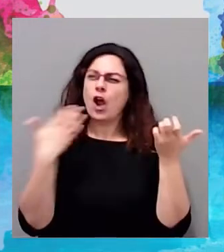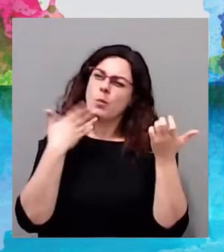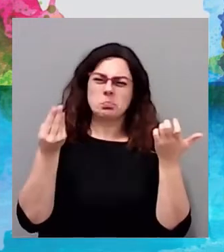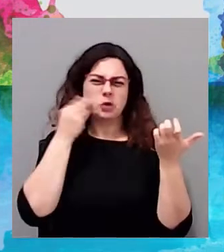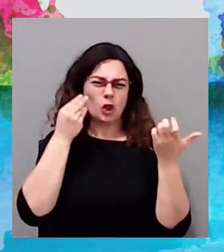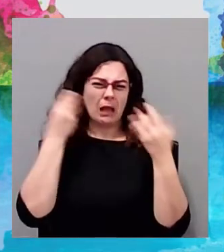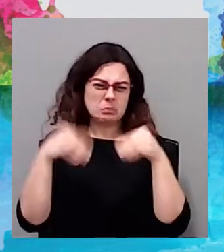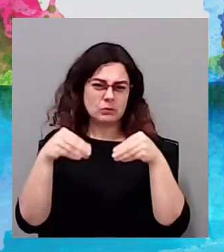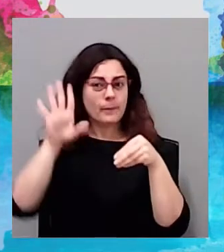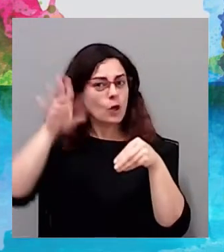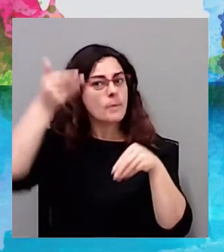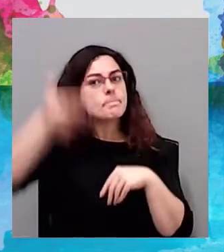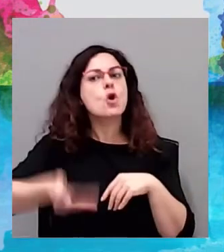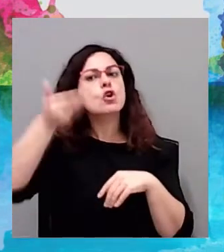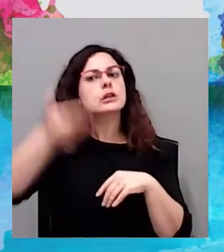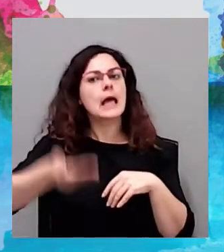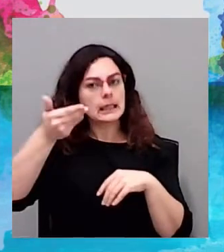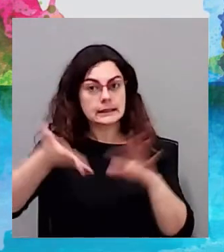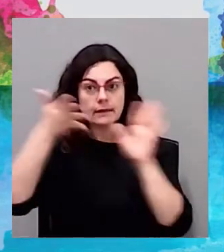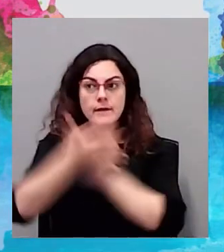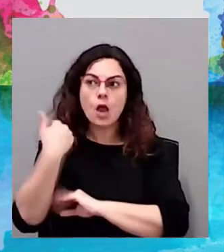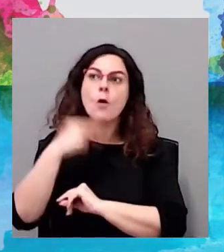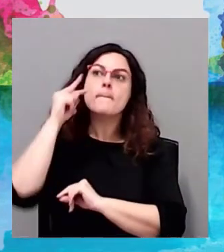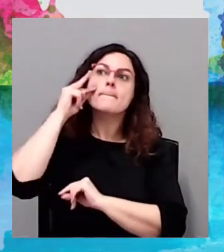only what it can be seen.